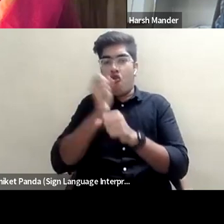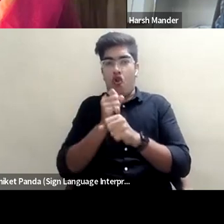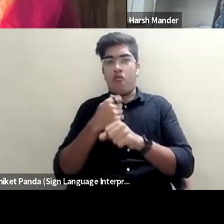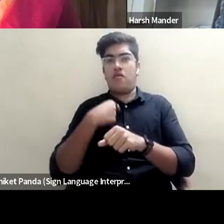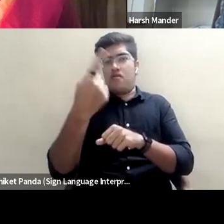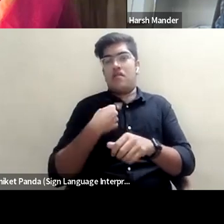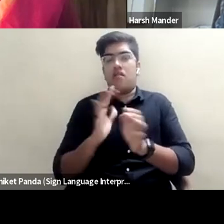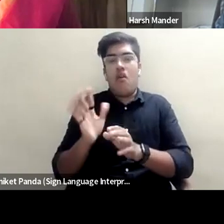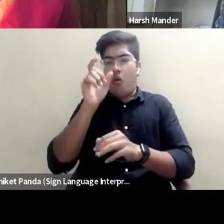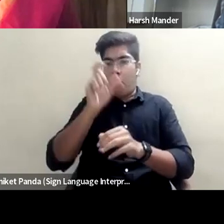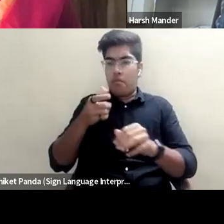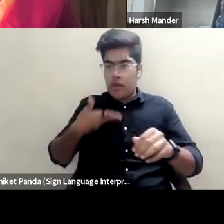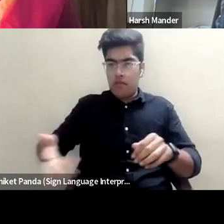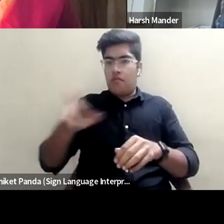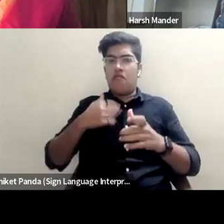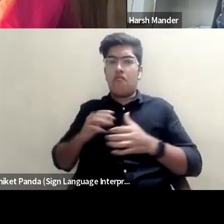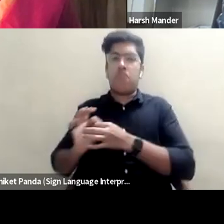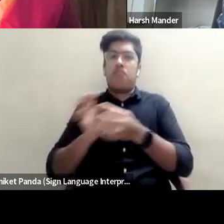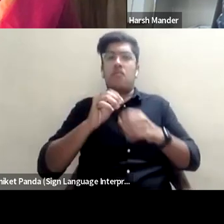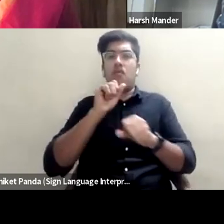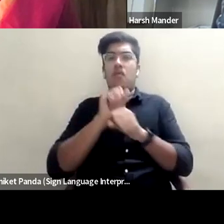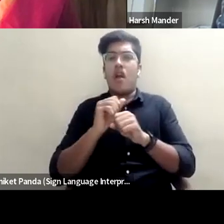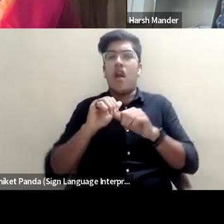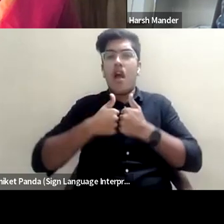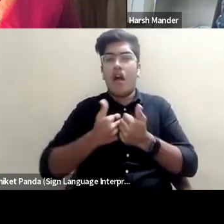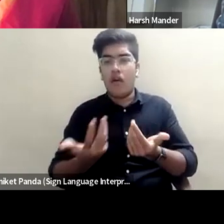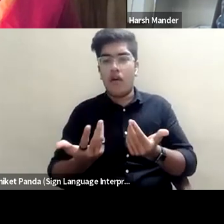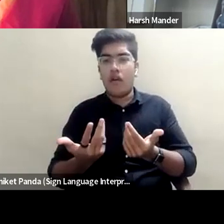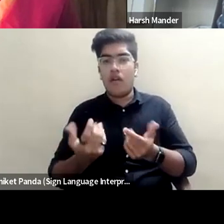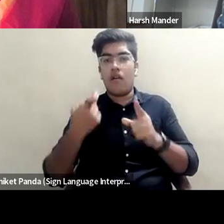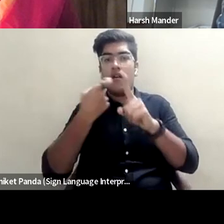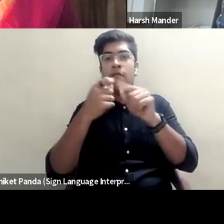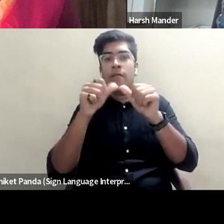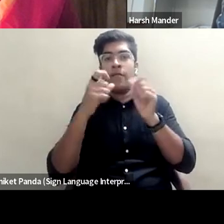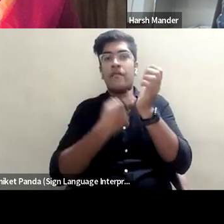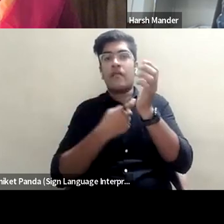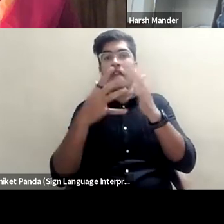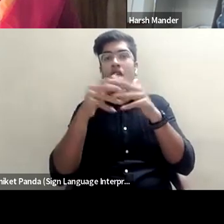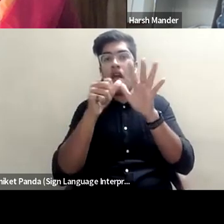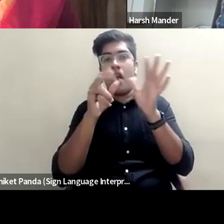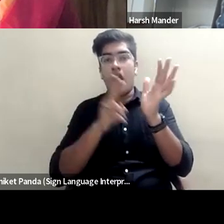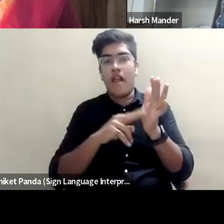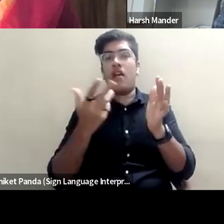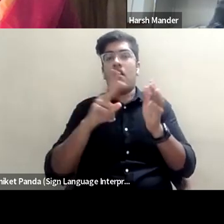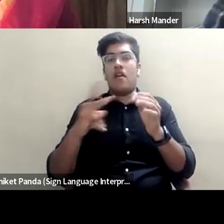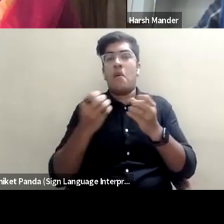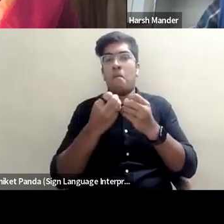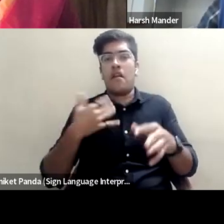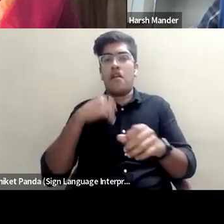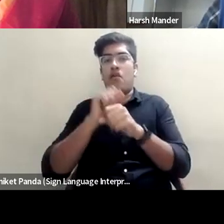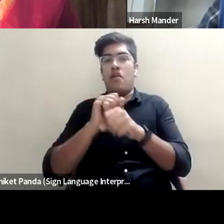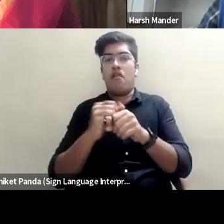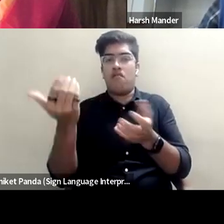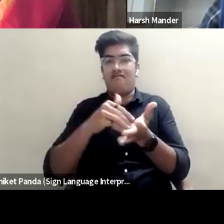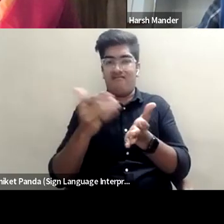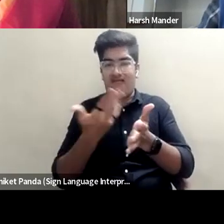that context, how do we see this? And especially since we've been involved with Karwan-e-Mohabbat and more of other initiatives, perhaps you would like to sort of tell us a little